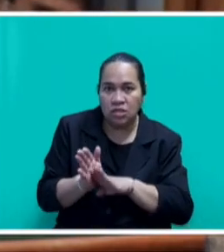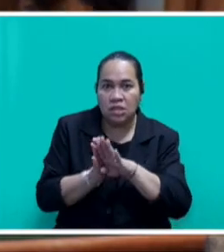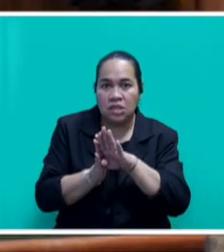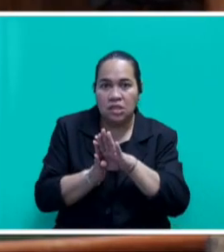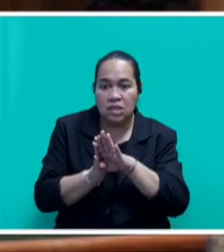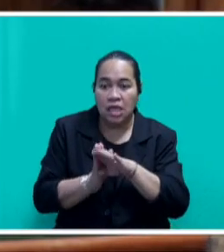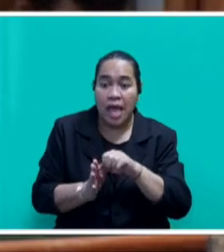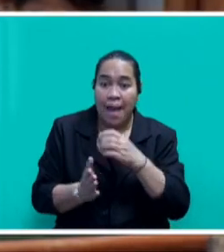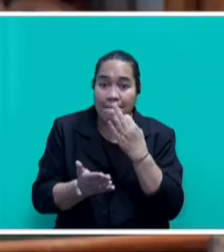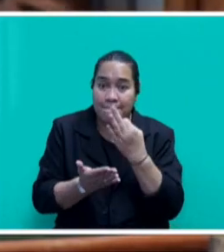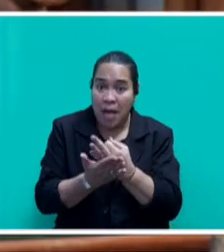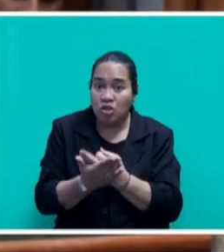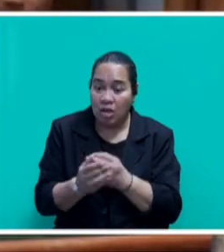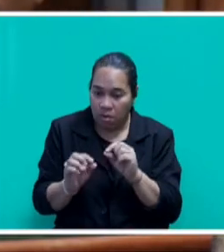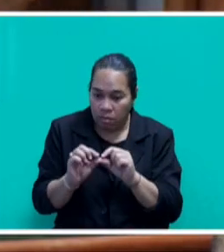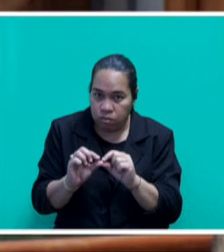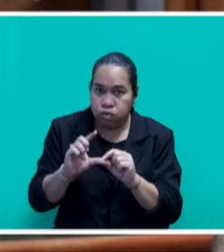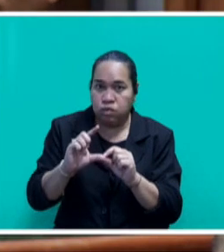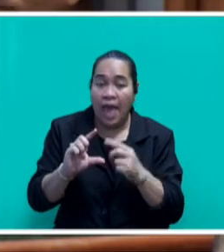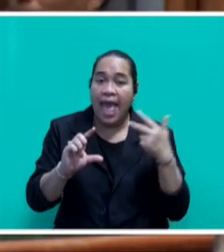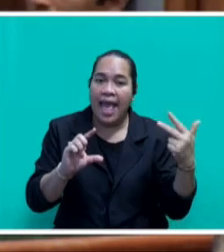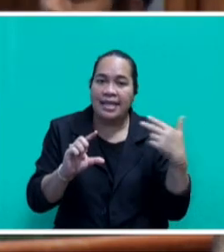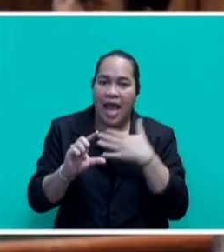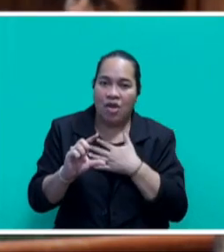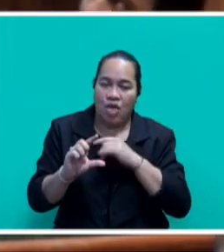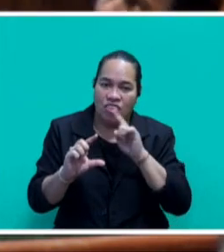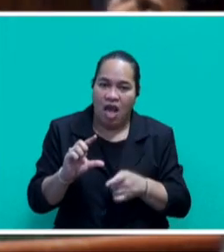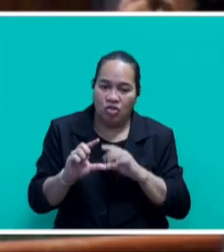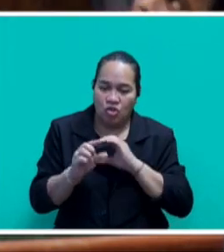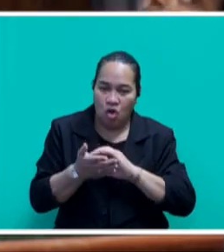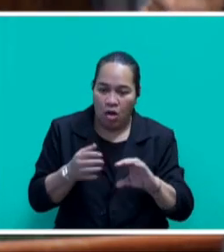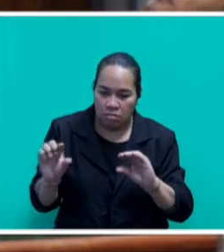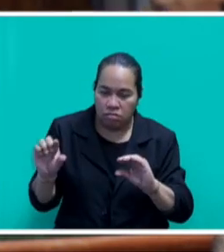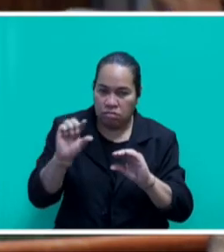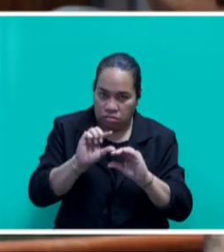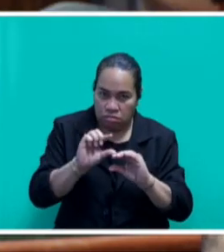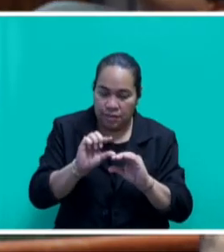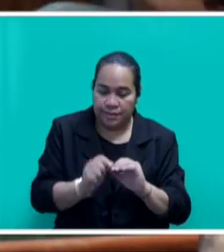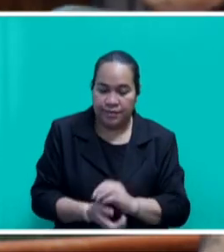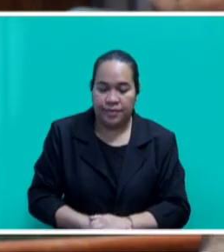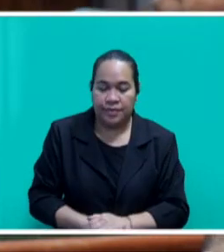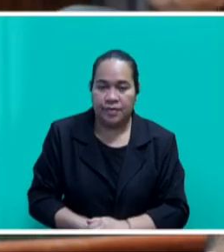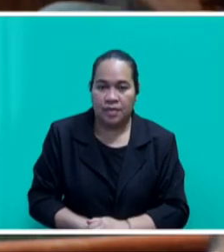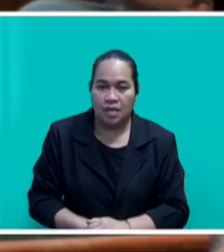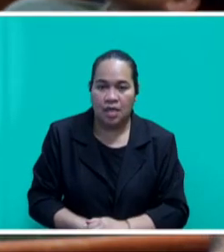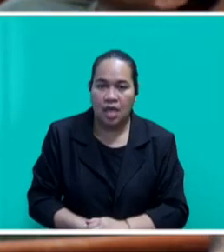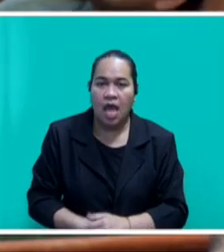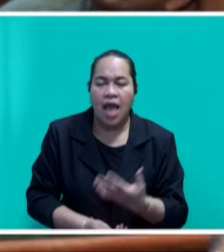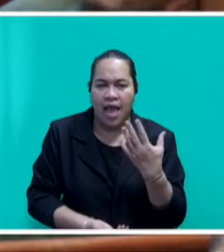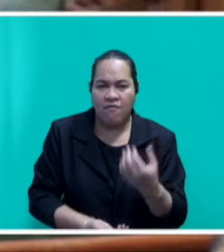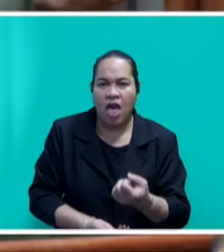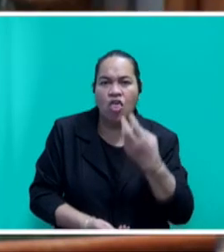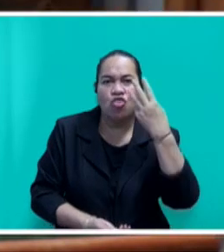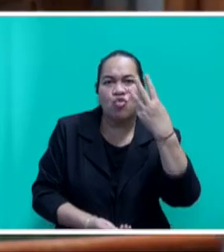in their budget by 800,000 with an allocation of 3